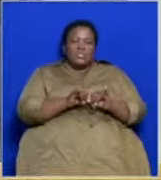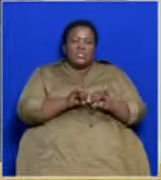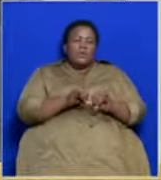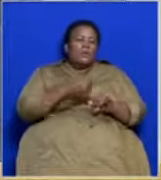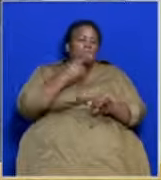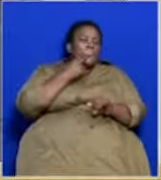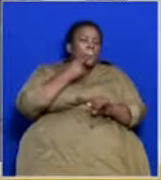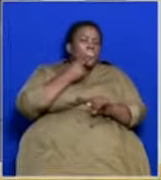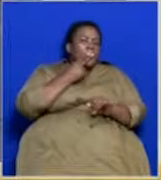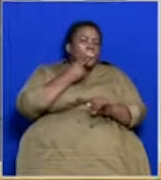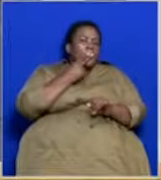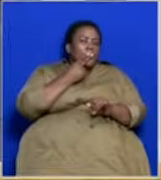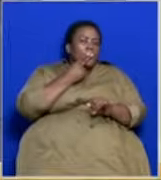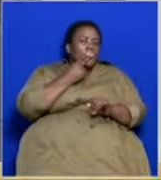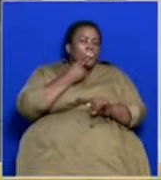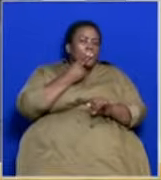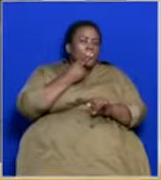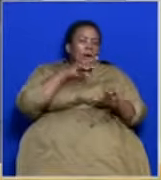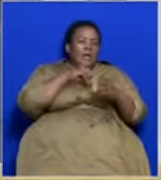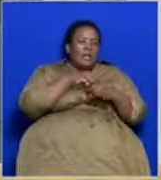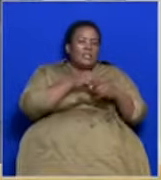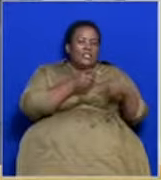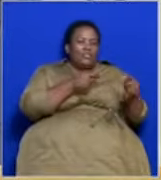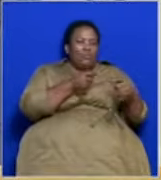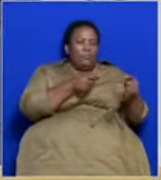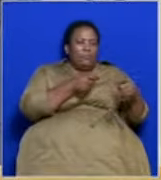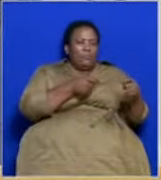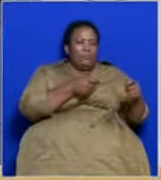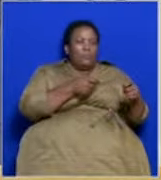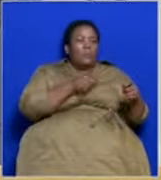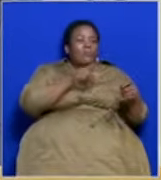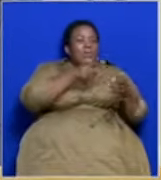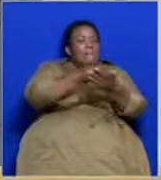inside the where did they buy the cigarette?